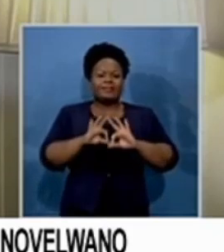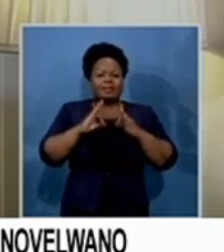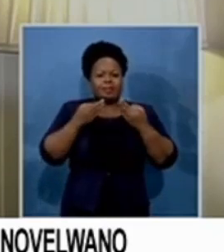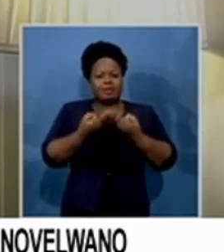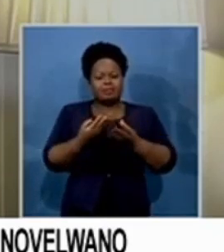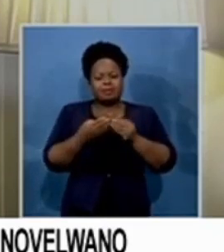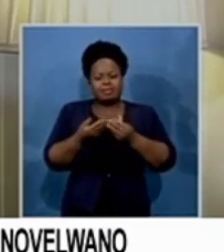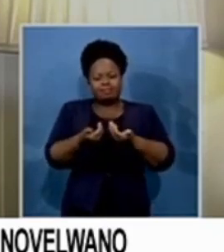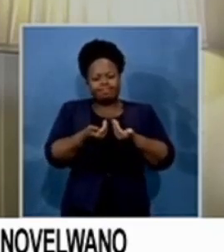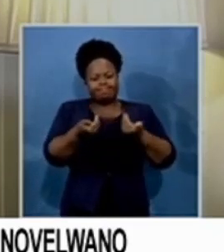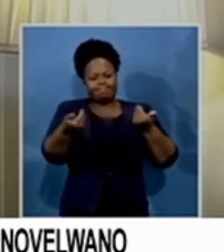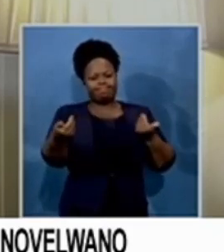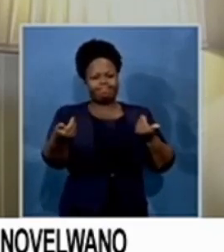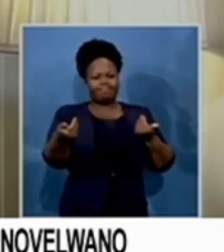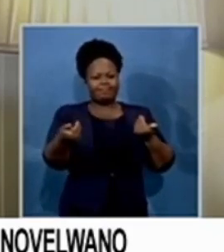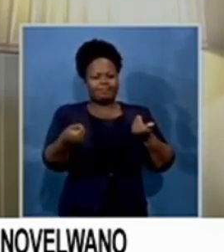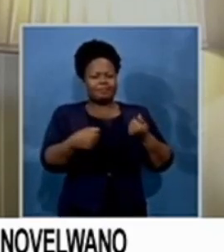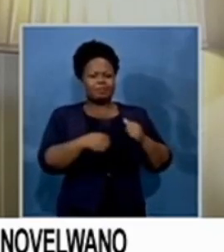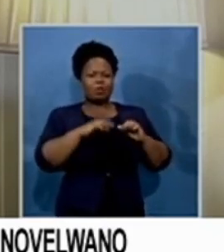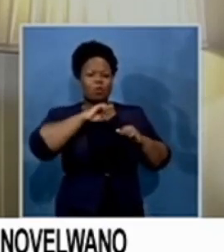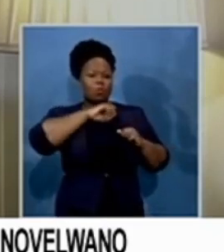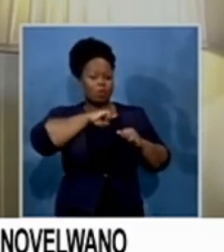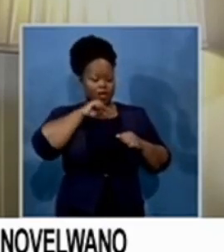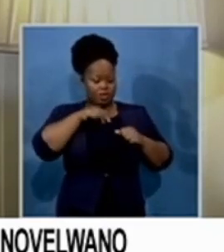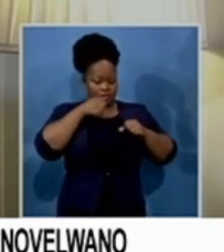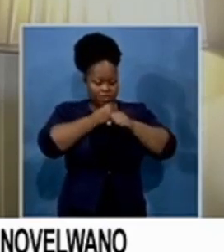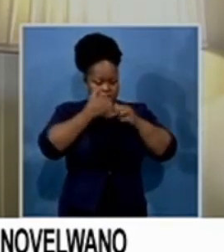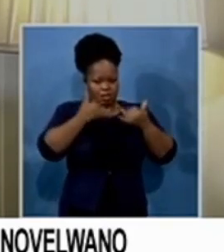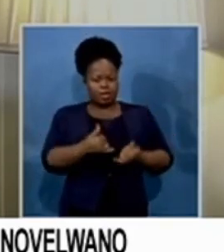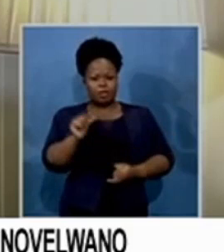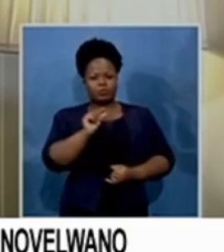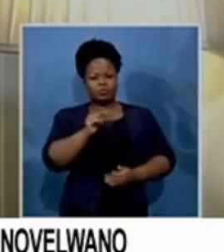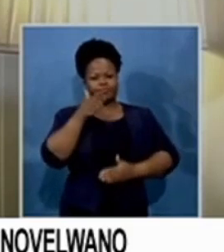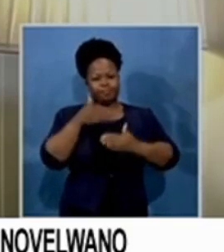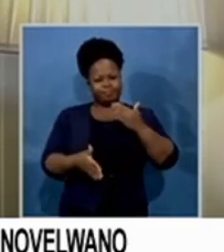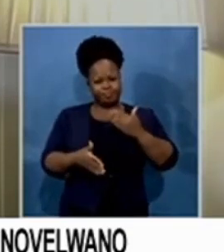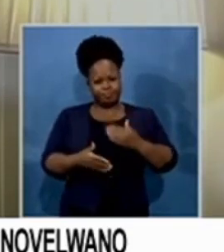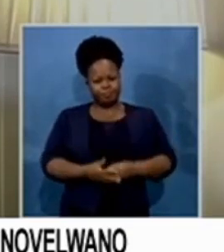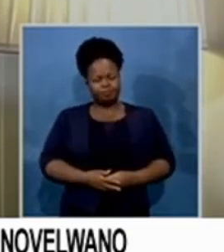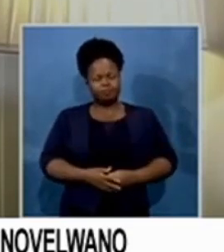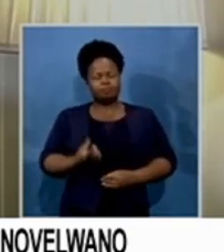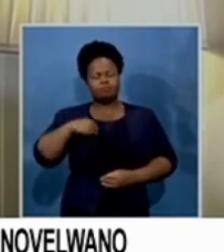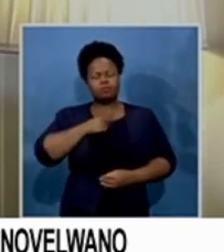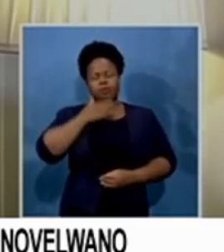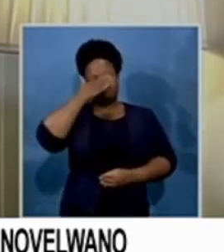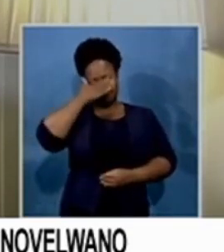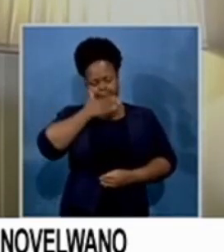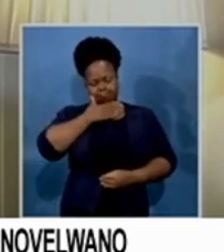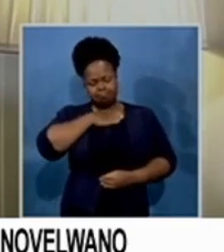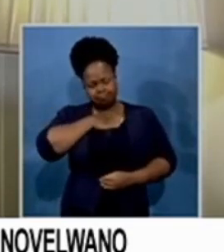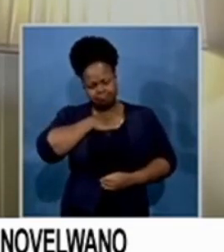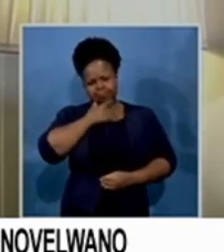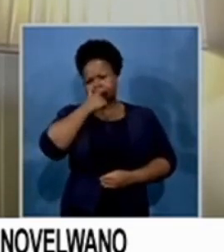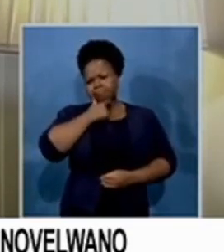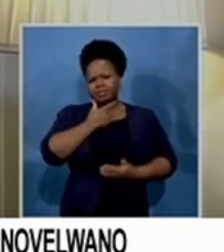from their loved ones. As this year draws to a close, we mourn the loss of